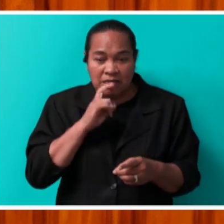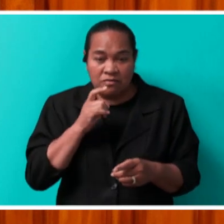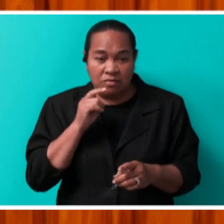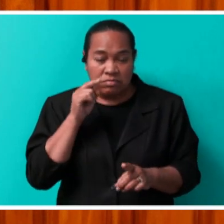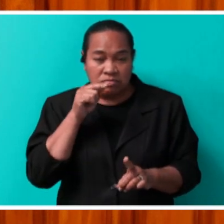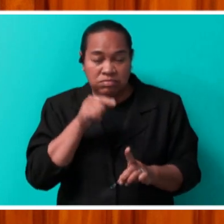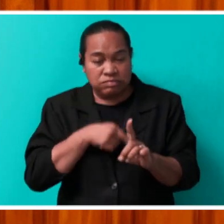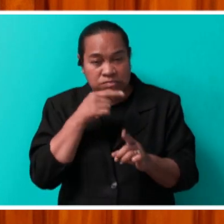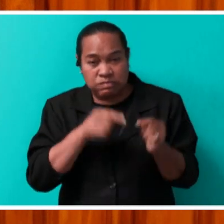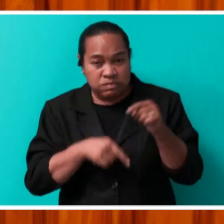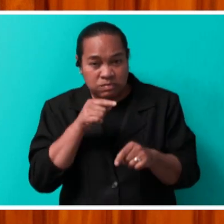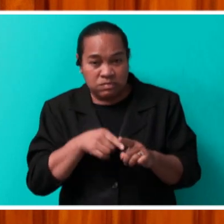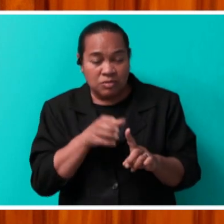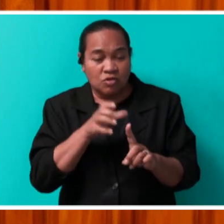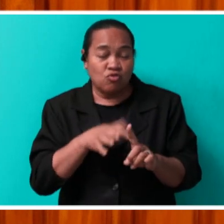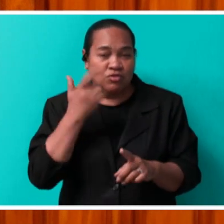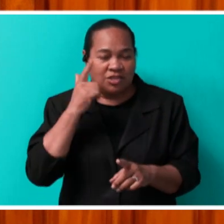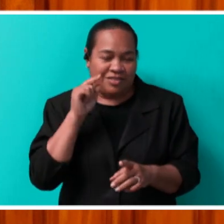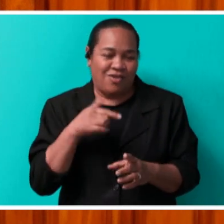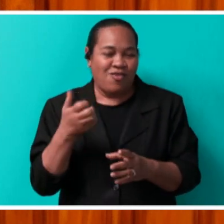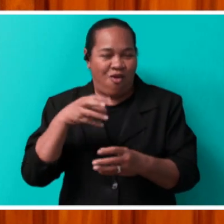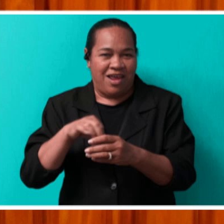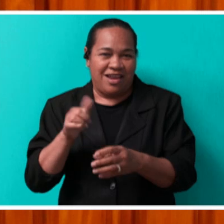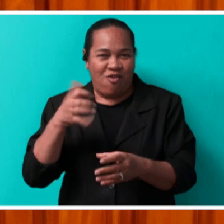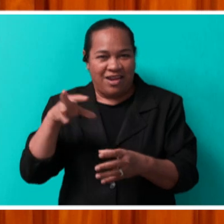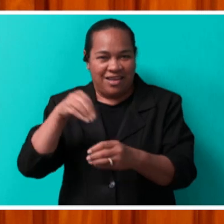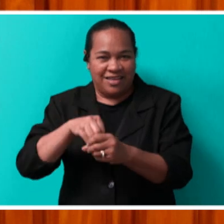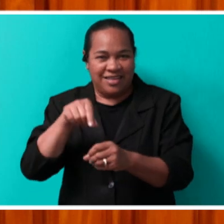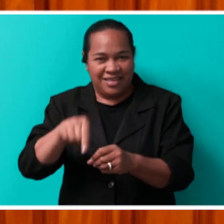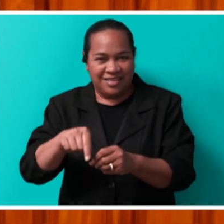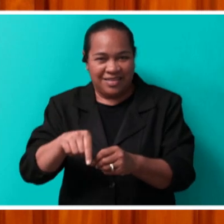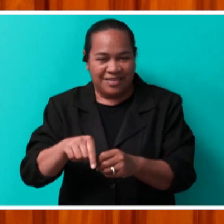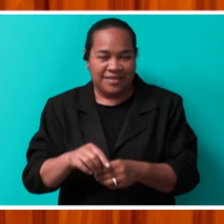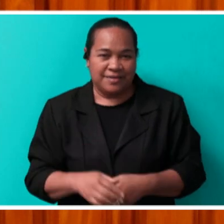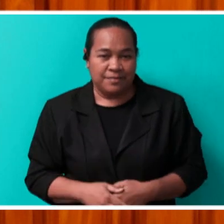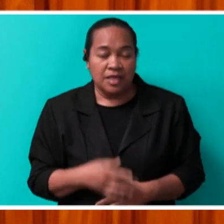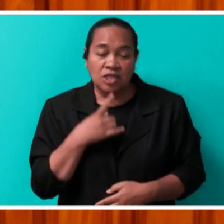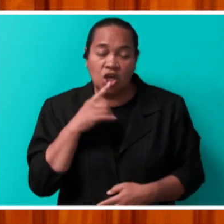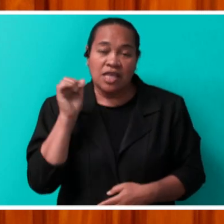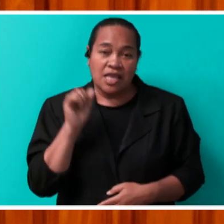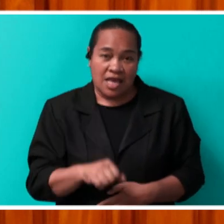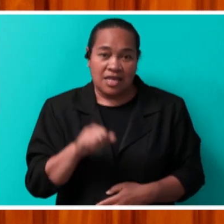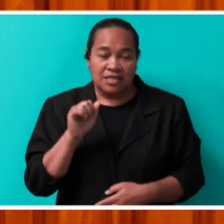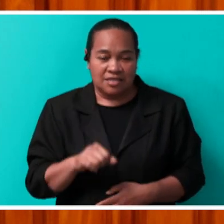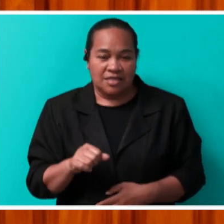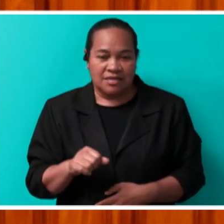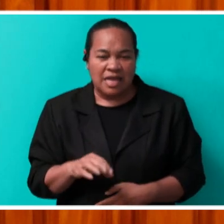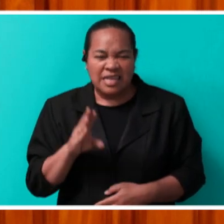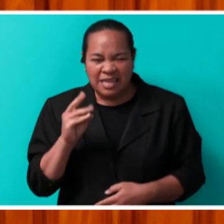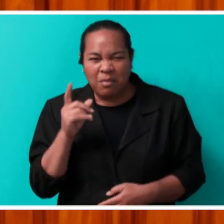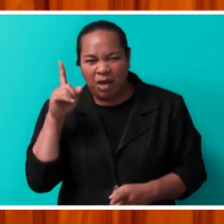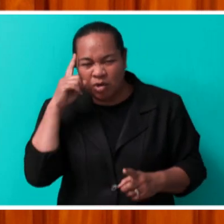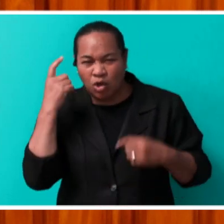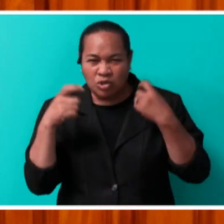abuse to teachers. So that is taken into consideration some of the concerns that has